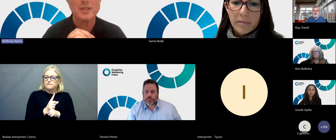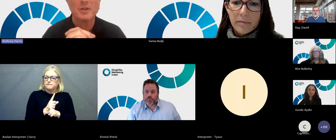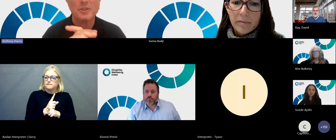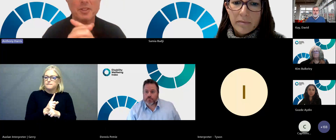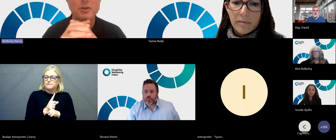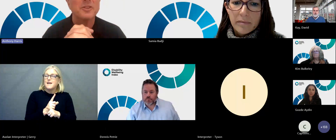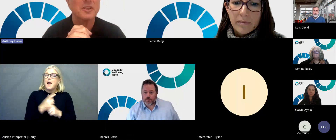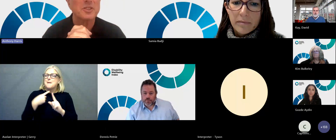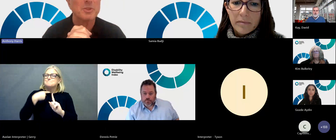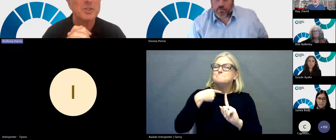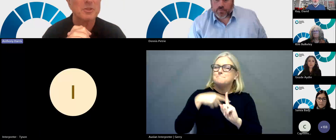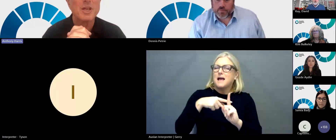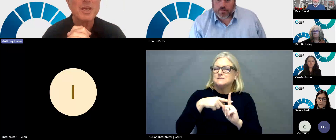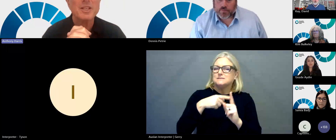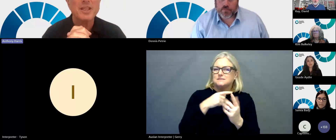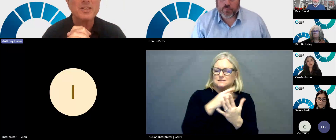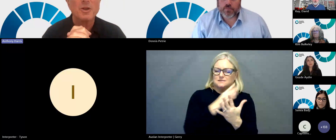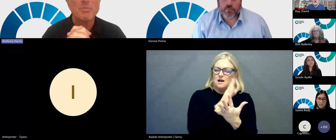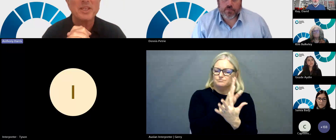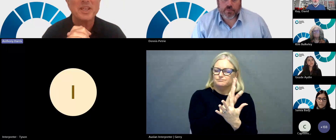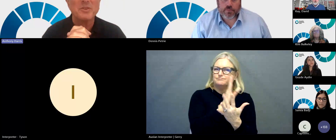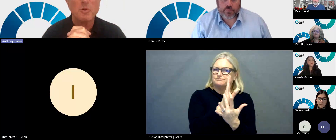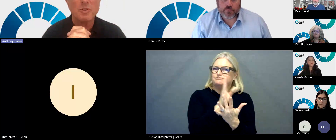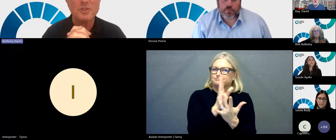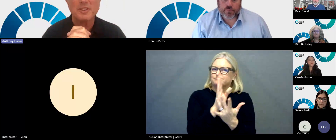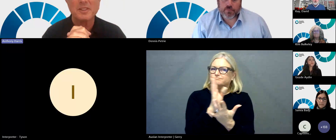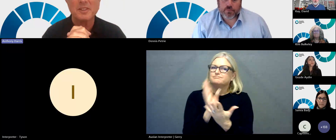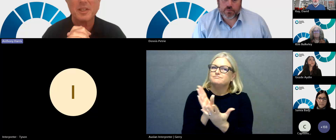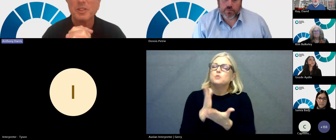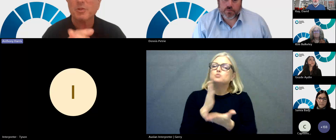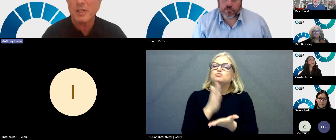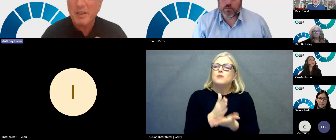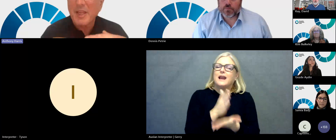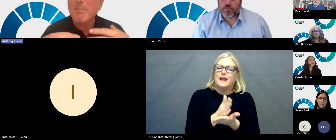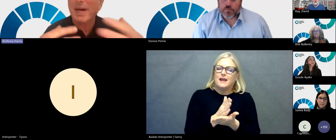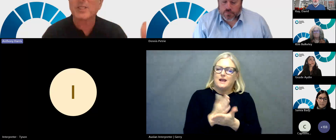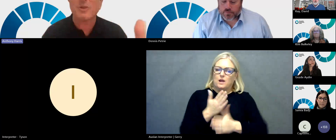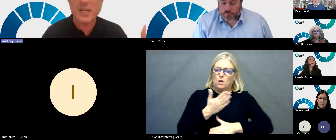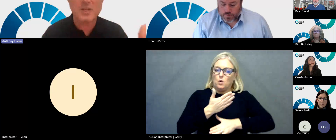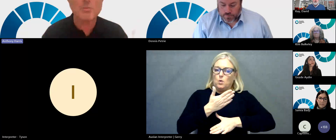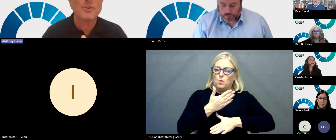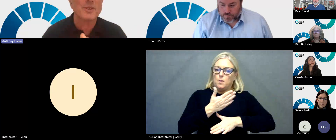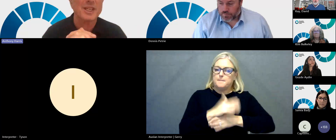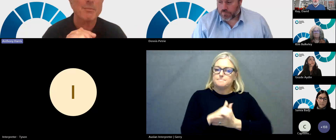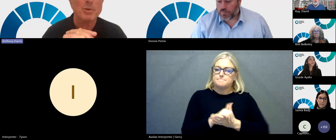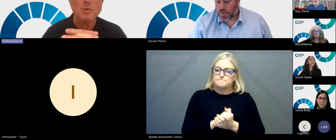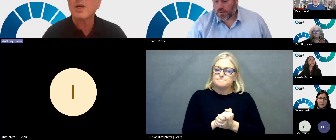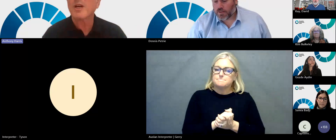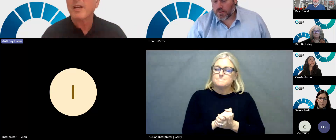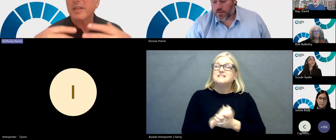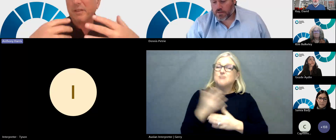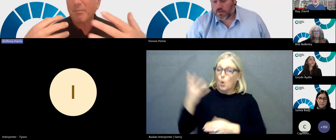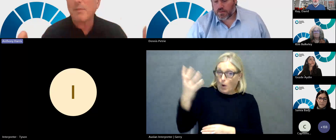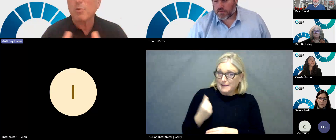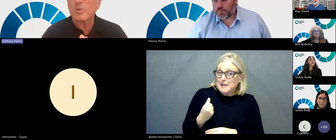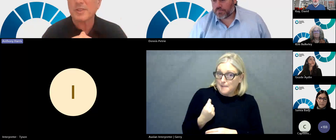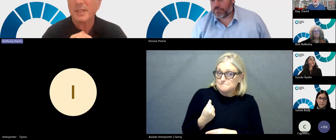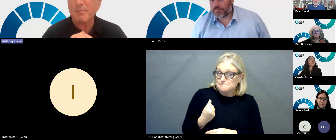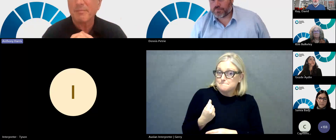on the instrument. So it's not being ignored in other ways. So it impacts through income, for example,